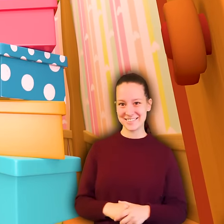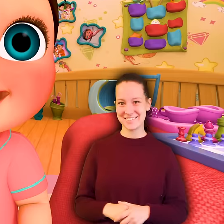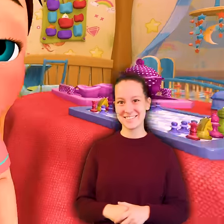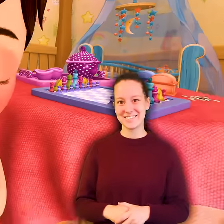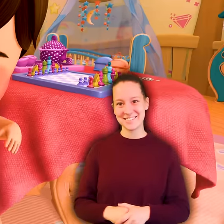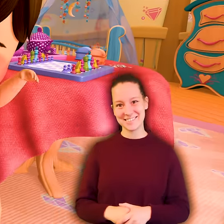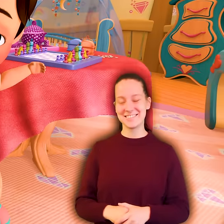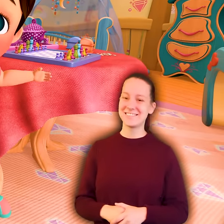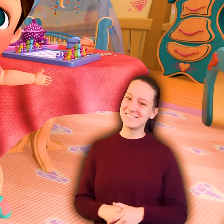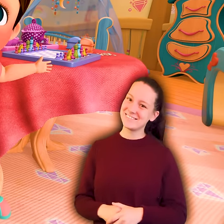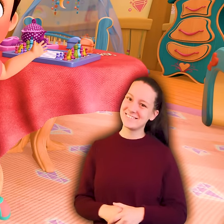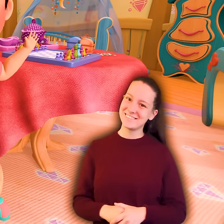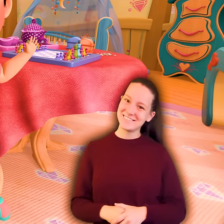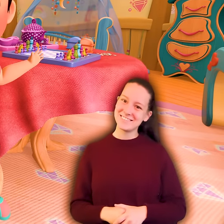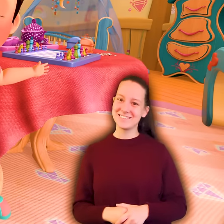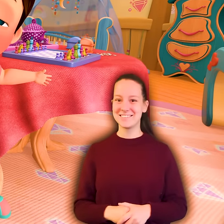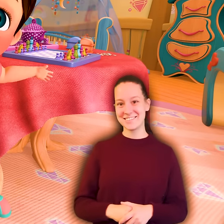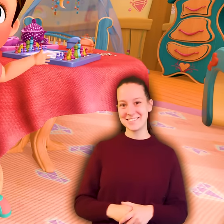like